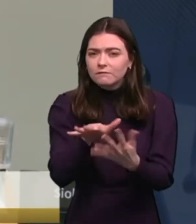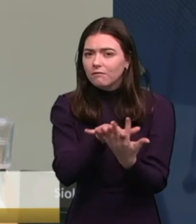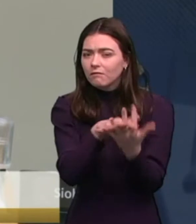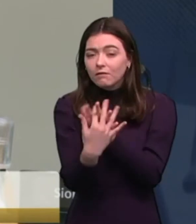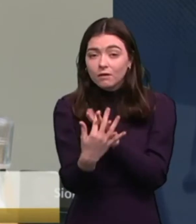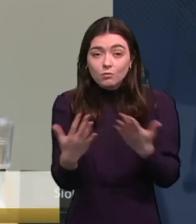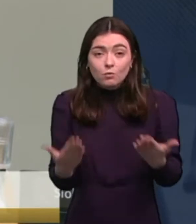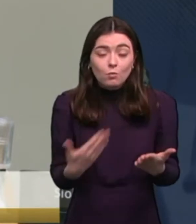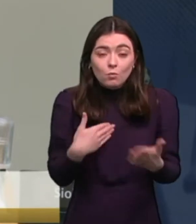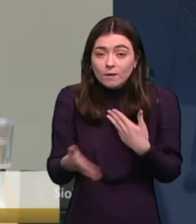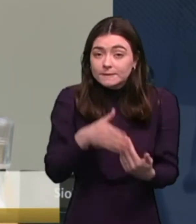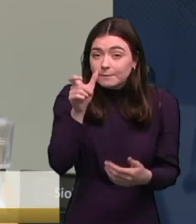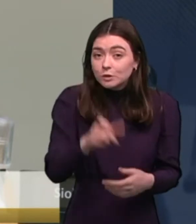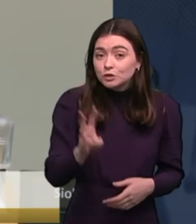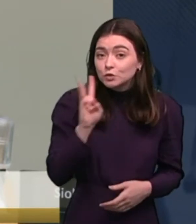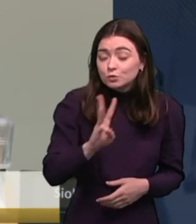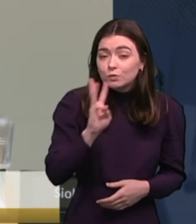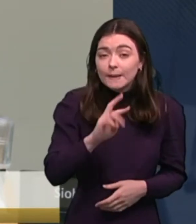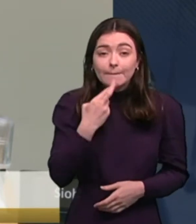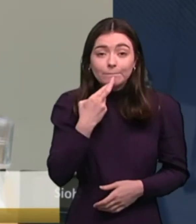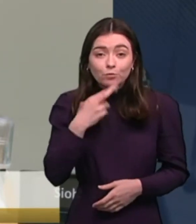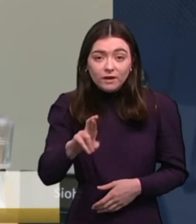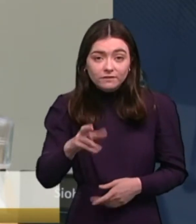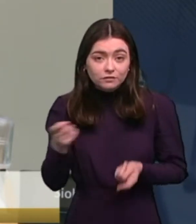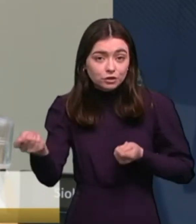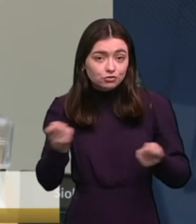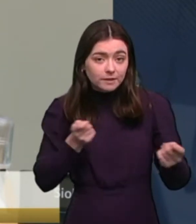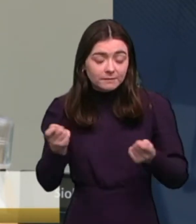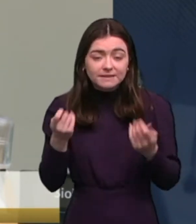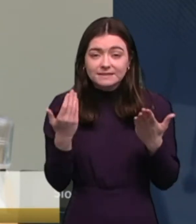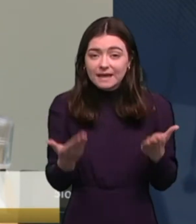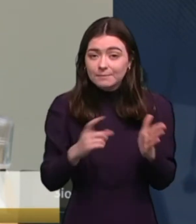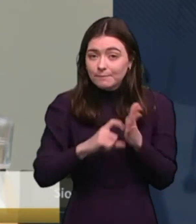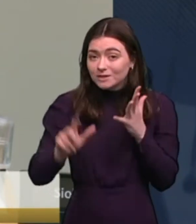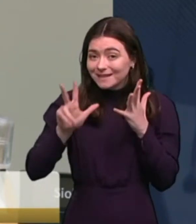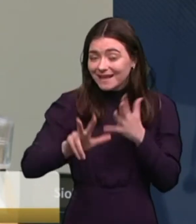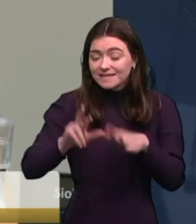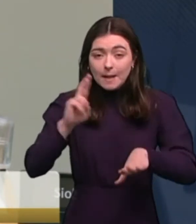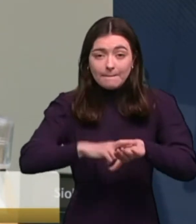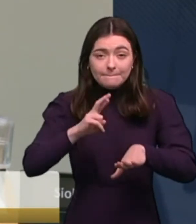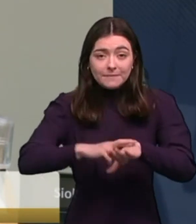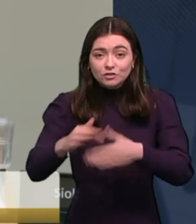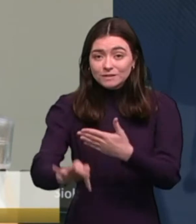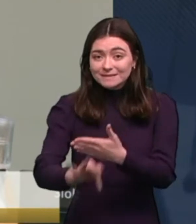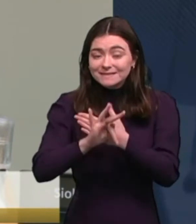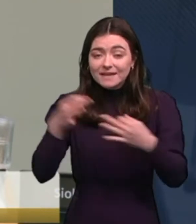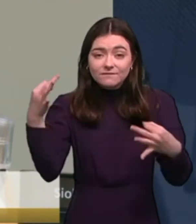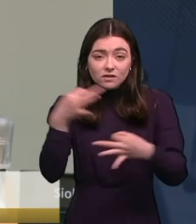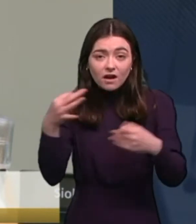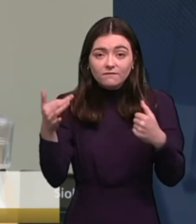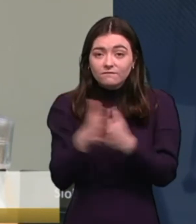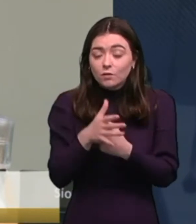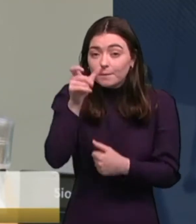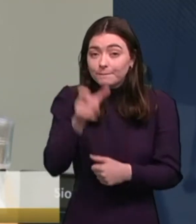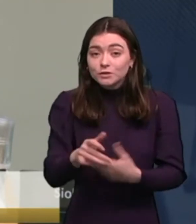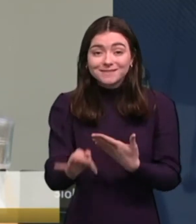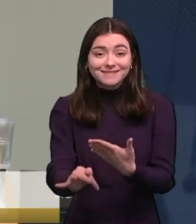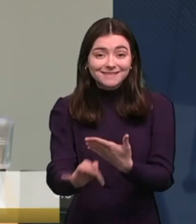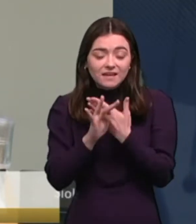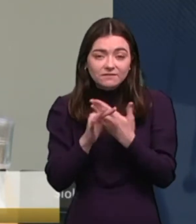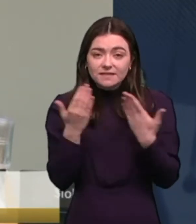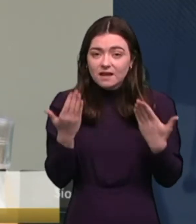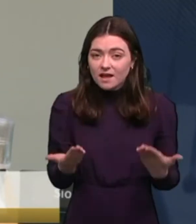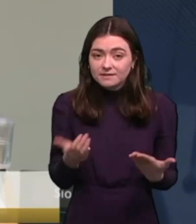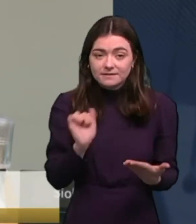person's will and preference in relation to treatment might be, and that Part 8 offered better safeguards in those scenarios for a person's safety and for respect